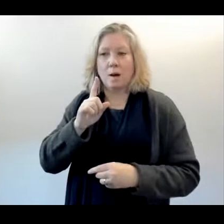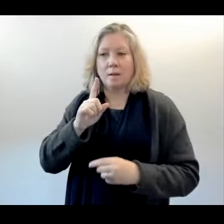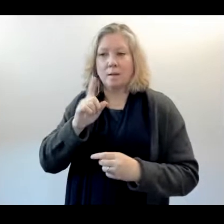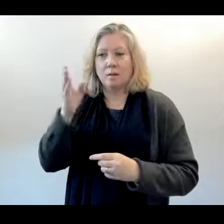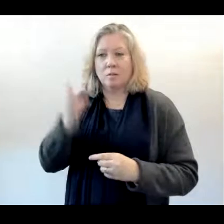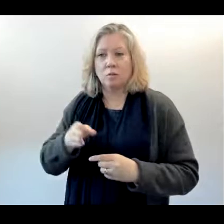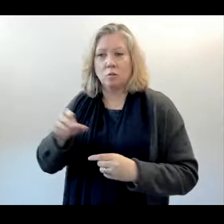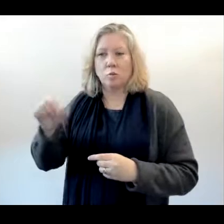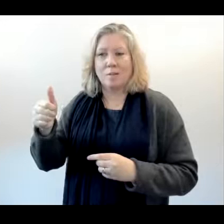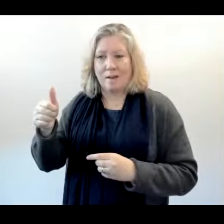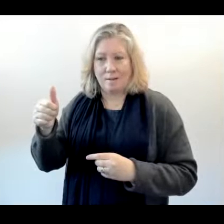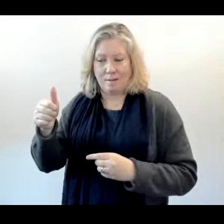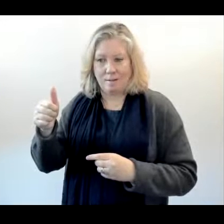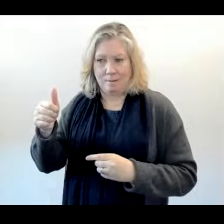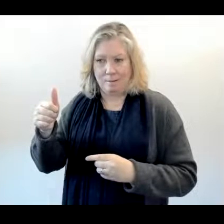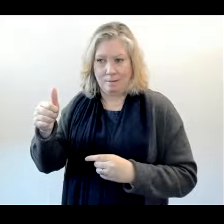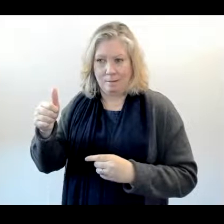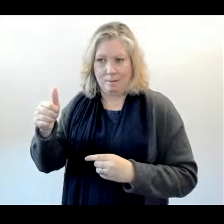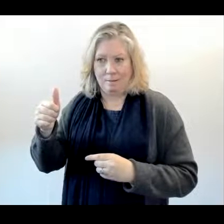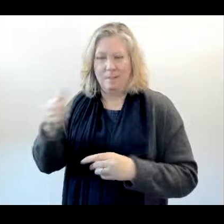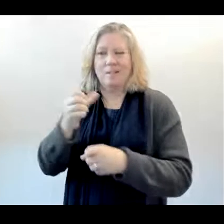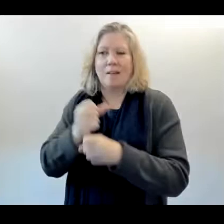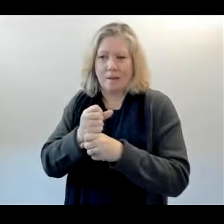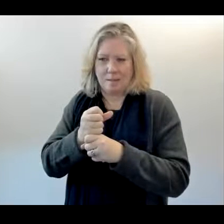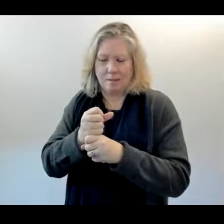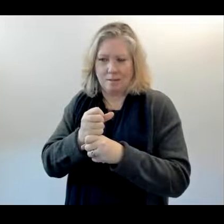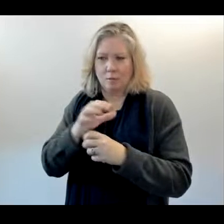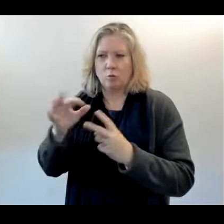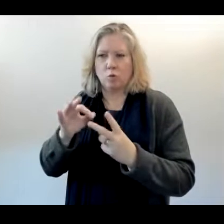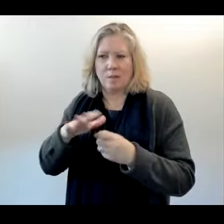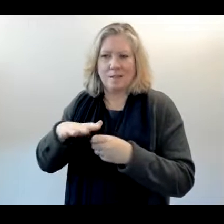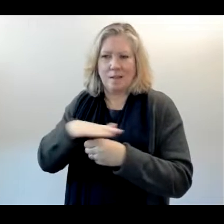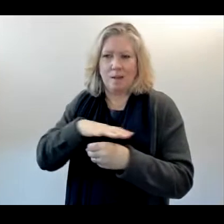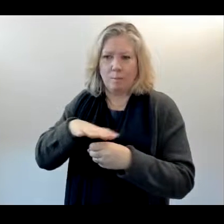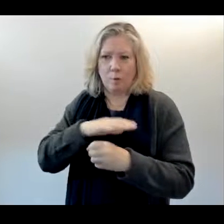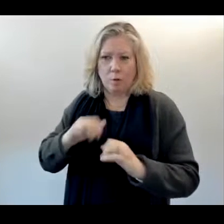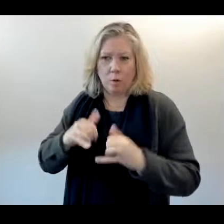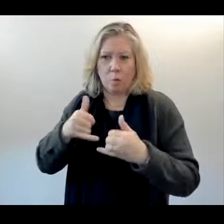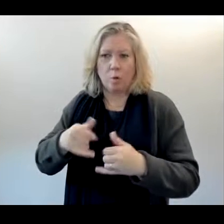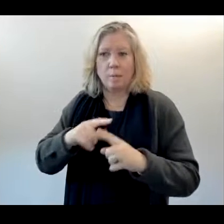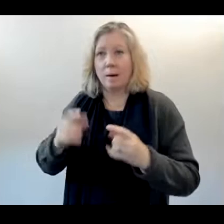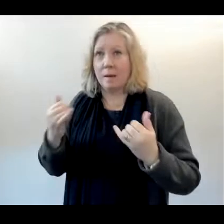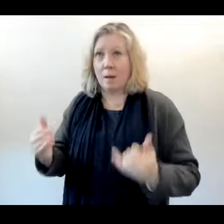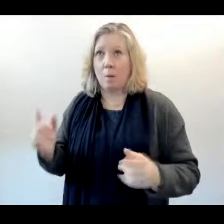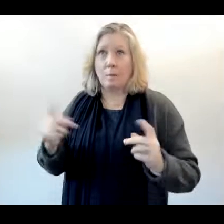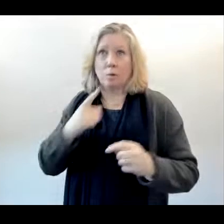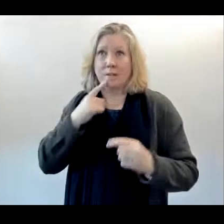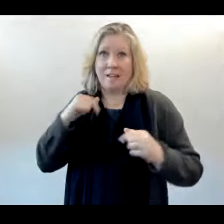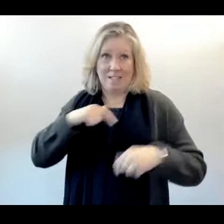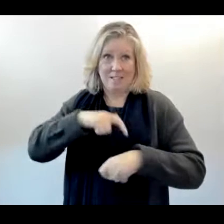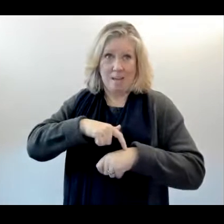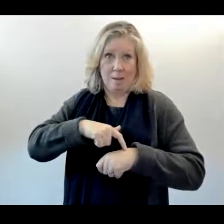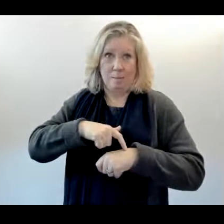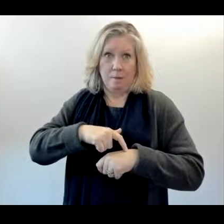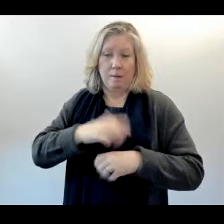applicants get the the choice neighborhood. But this time, some people saying it'll be 1-to-20, maybe 5%. It's